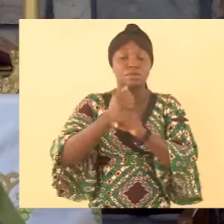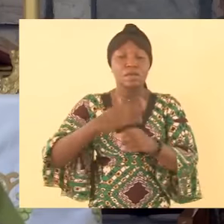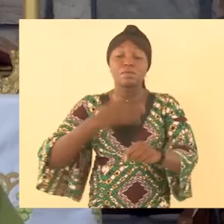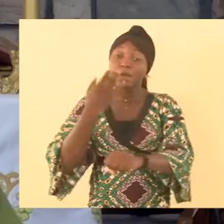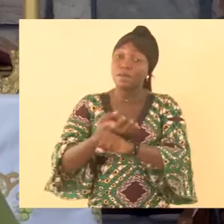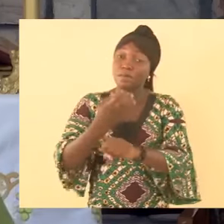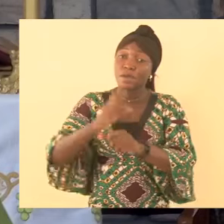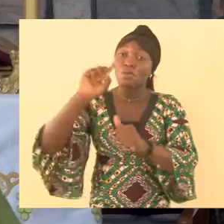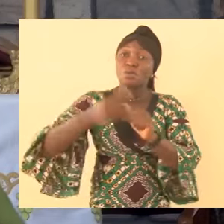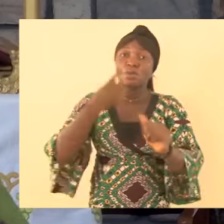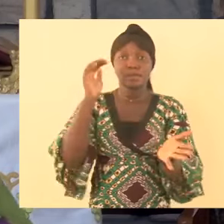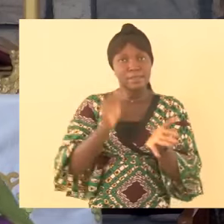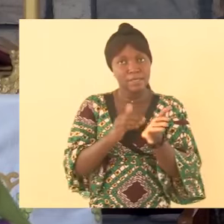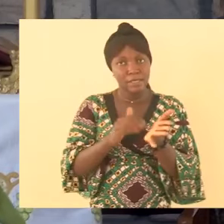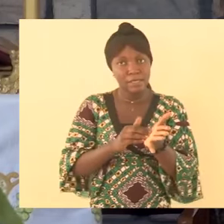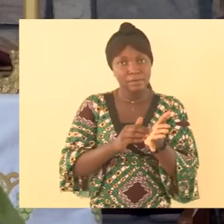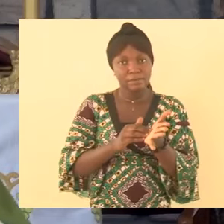make my plea once again.